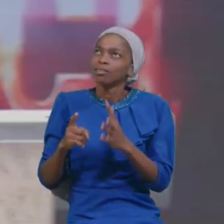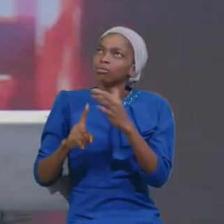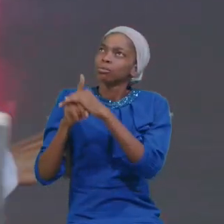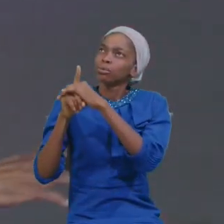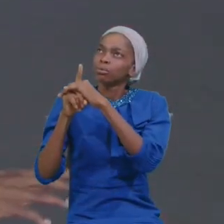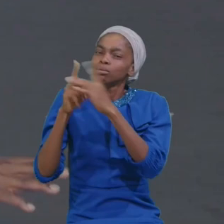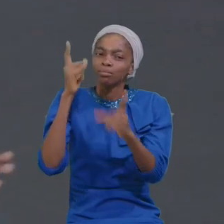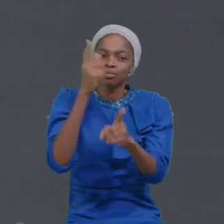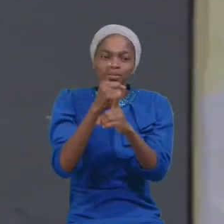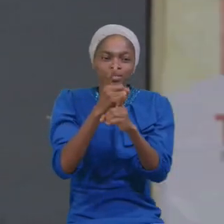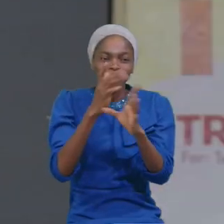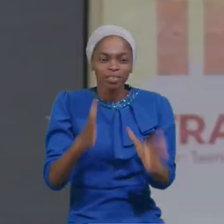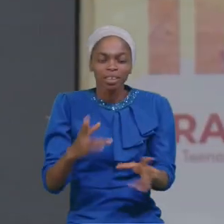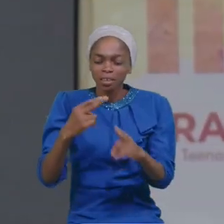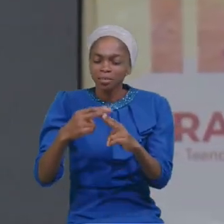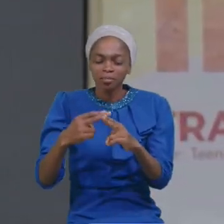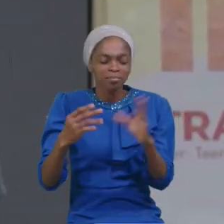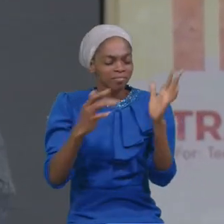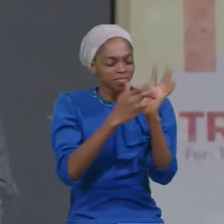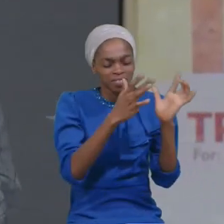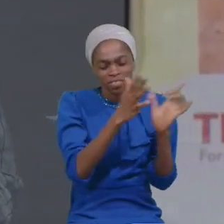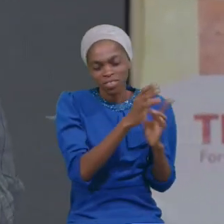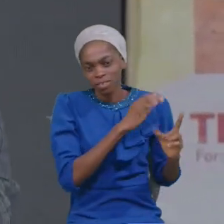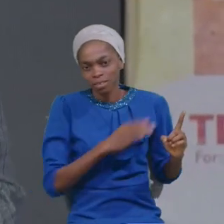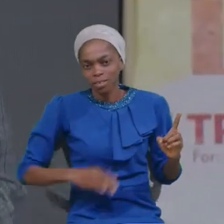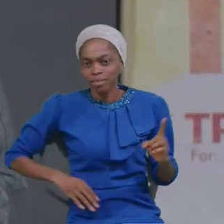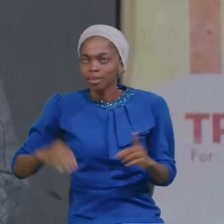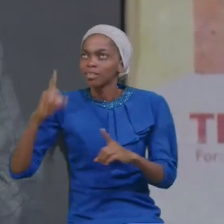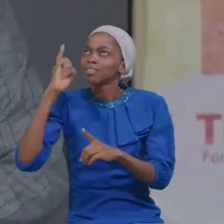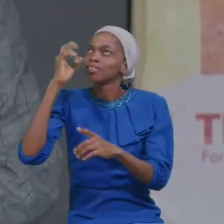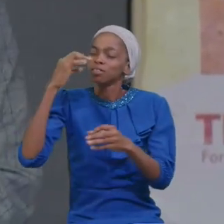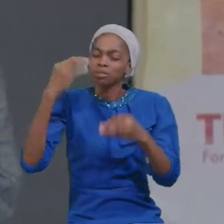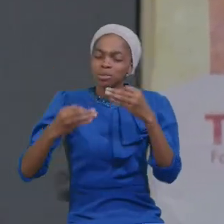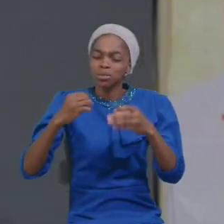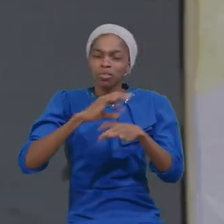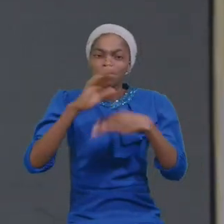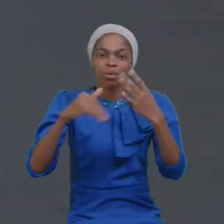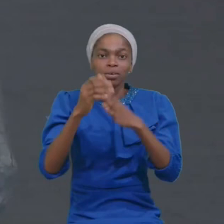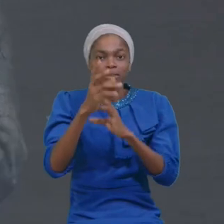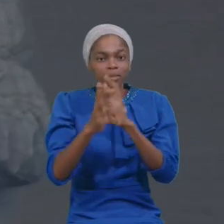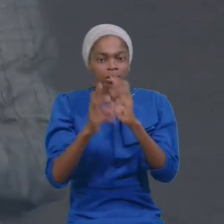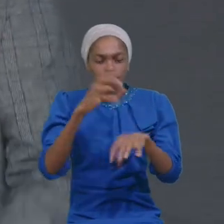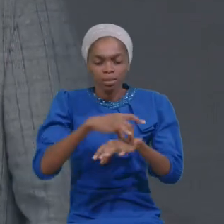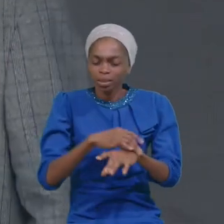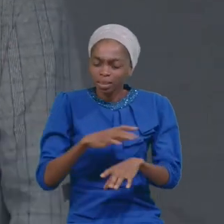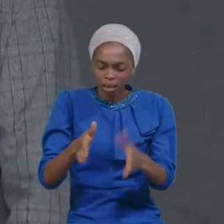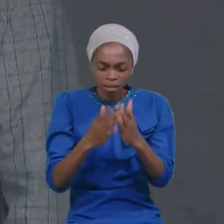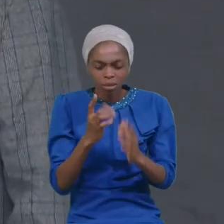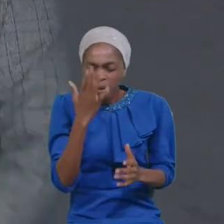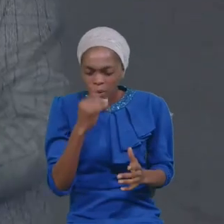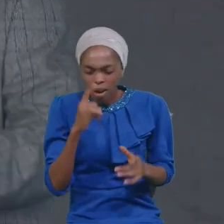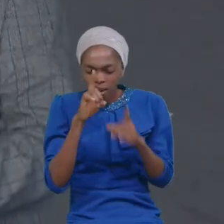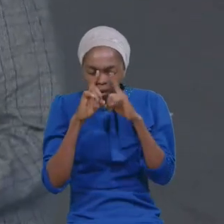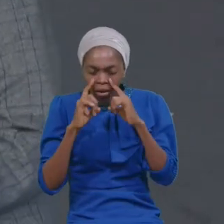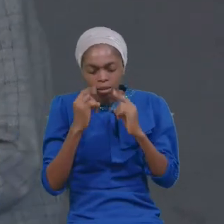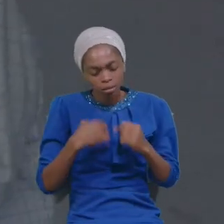He said, oh, you're crying. I feel guilty. I feel condemned. I feel like in an entity, nobody.